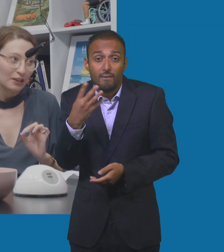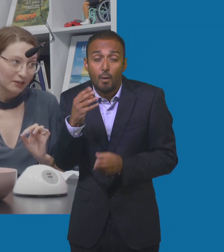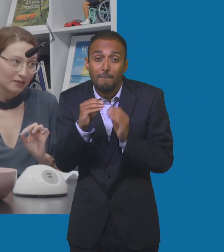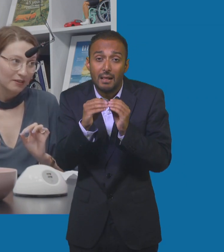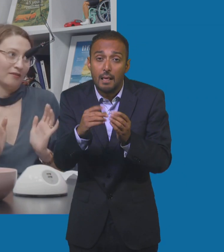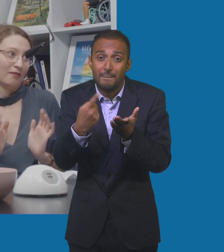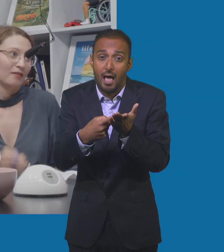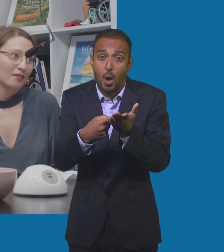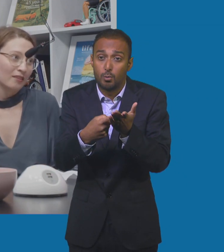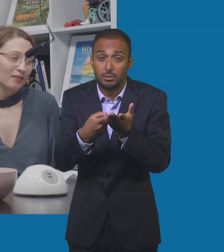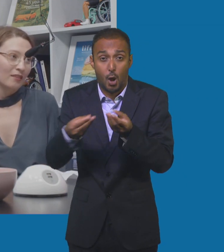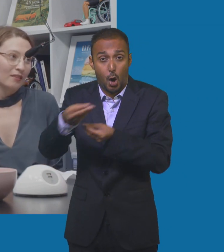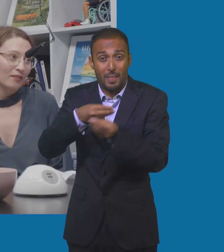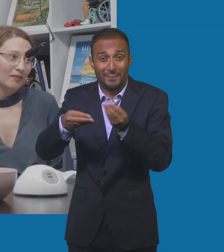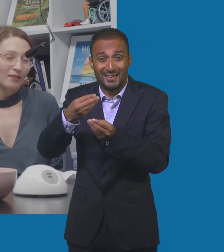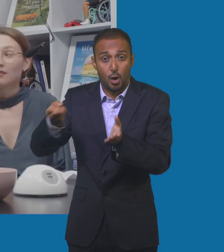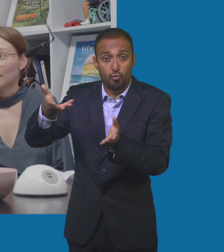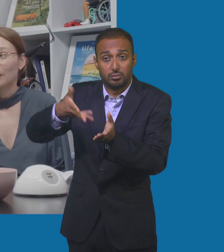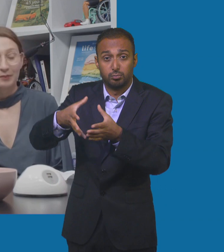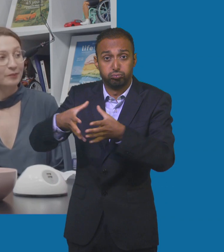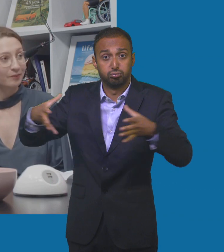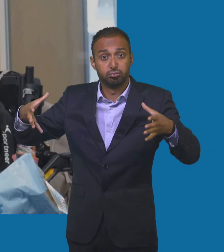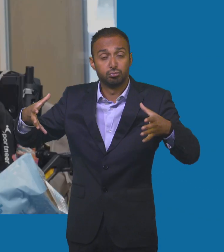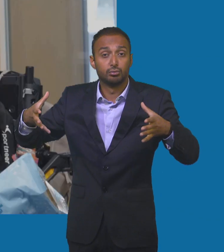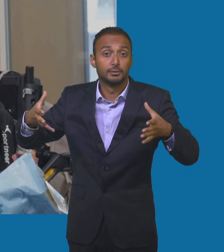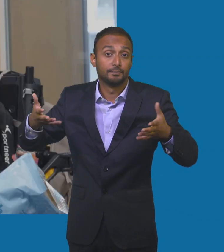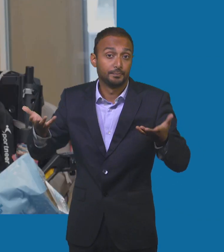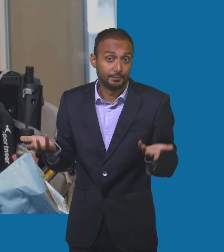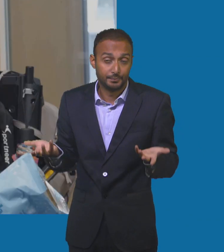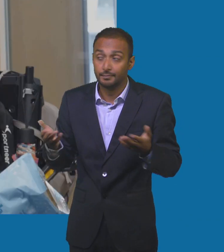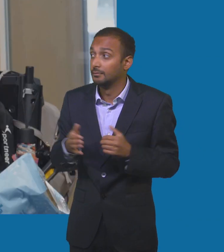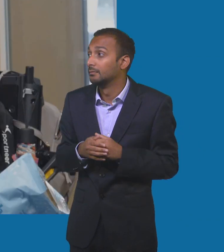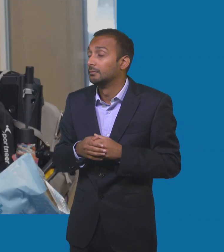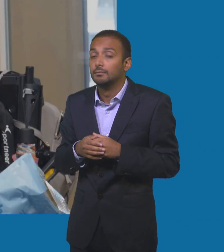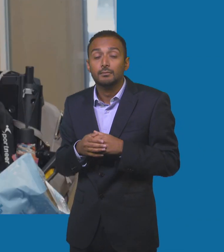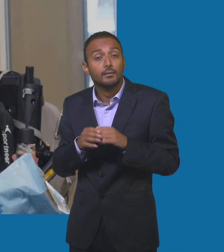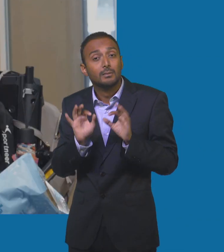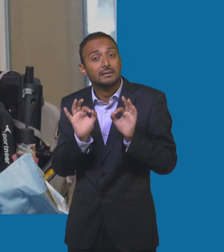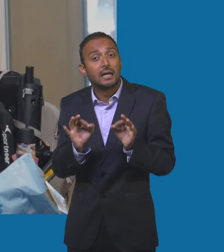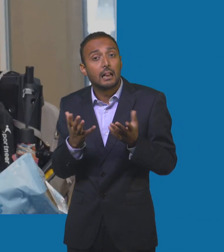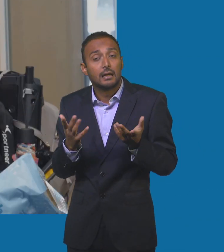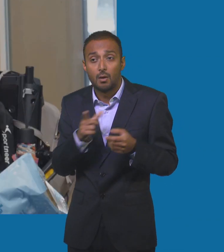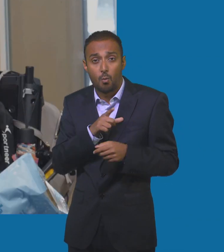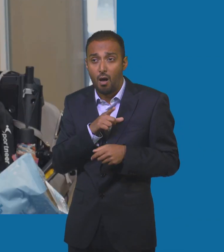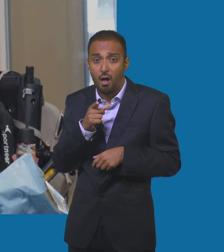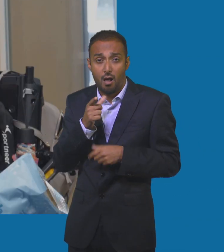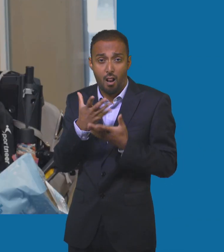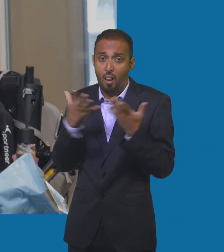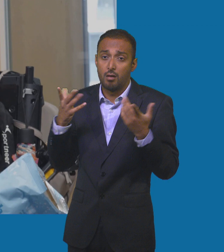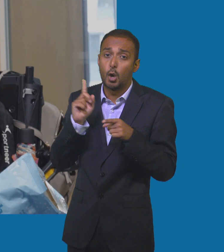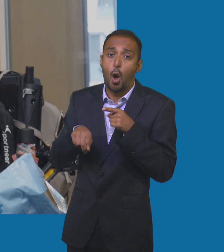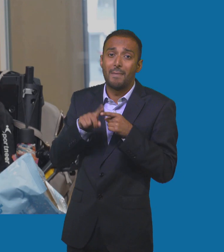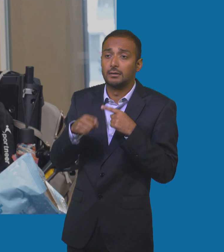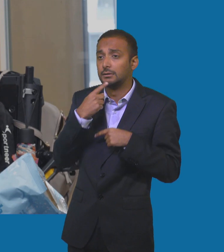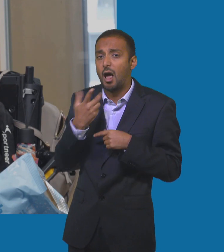every year. Exactly. I mean, I often get the comment of, you know, oh, I don't get many disabled people using the service,